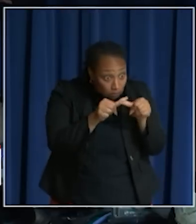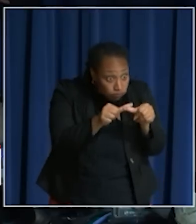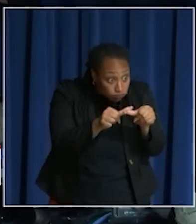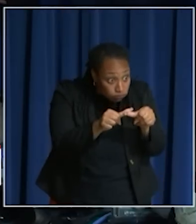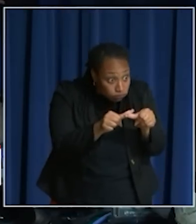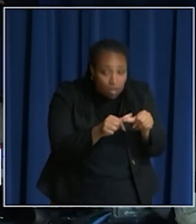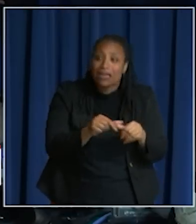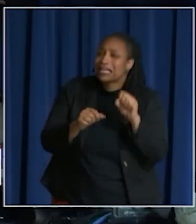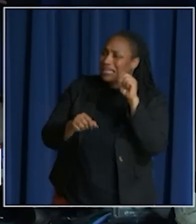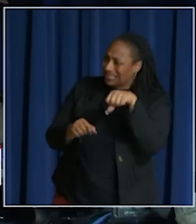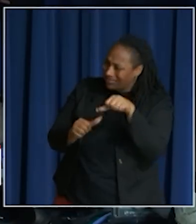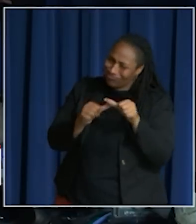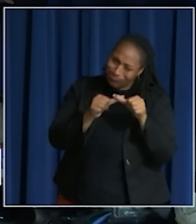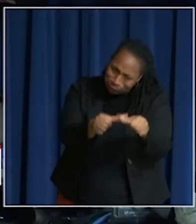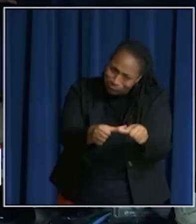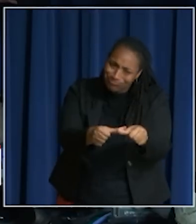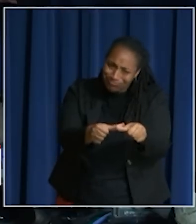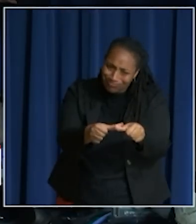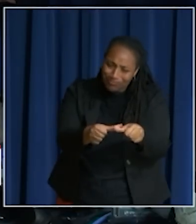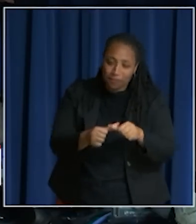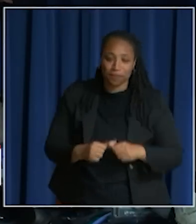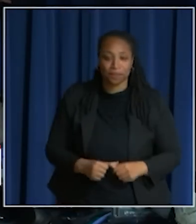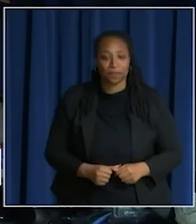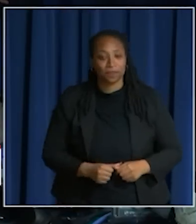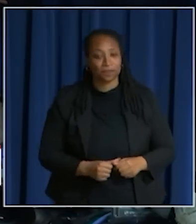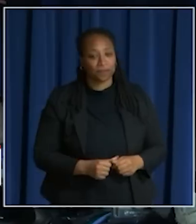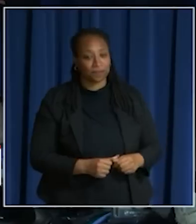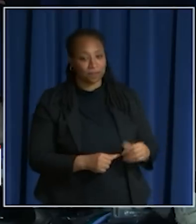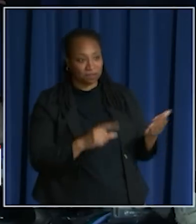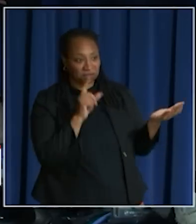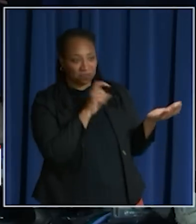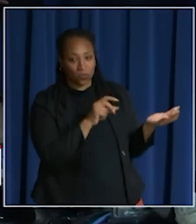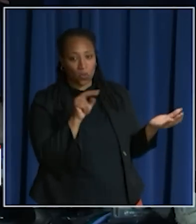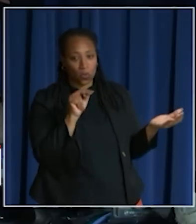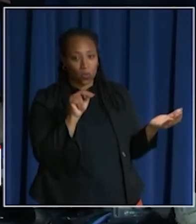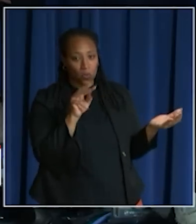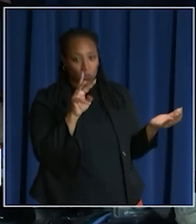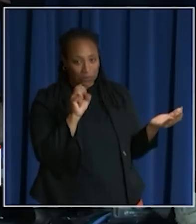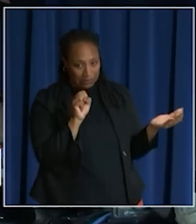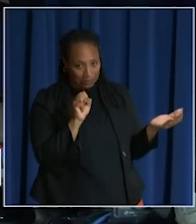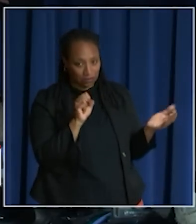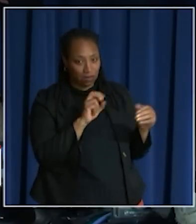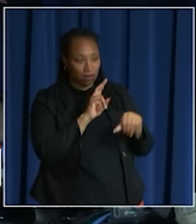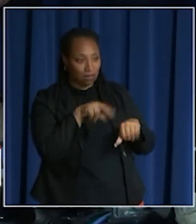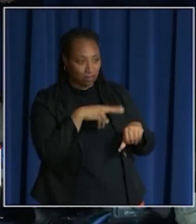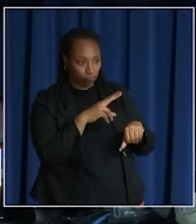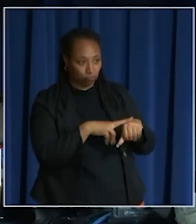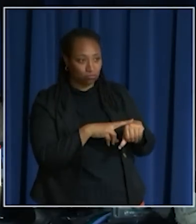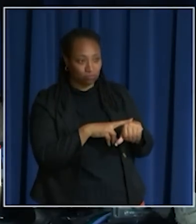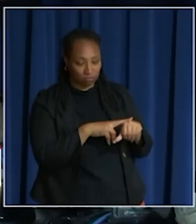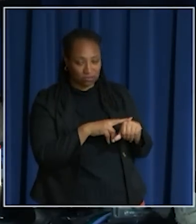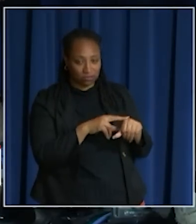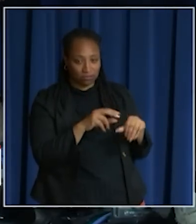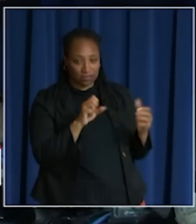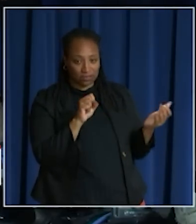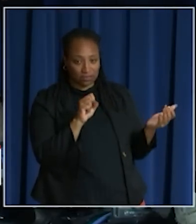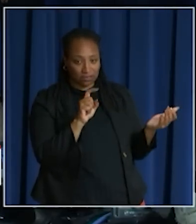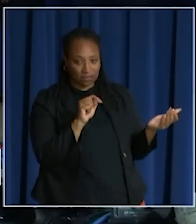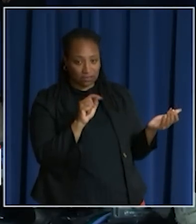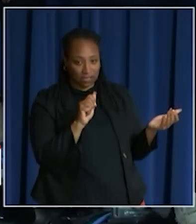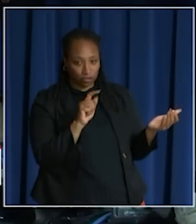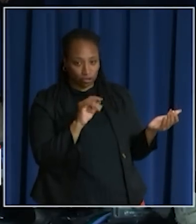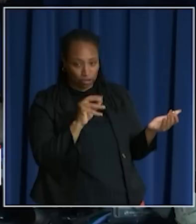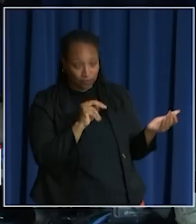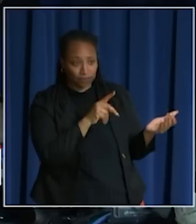Yes. Emiliana Wood, News Nation. You said earlier that they did not tell you about this announcement before it